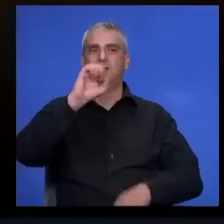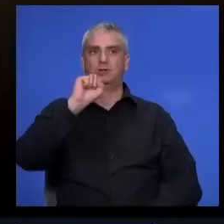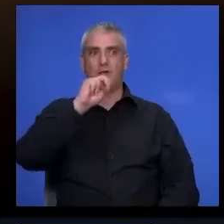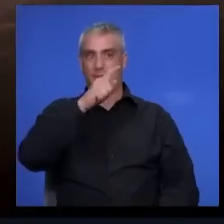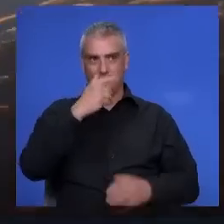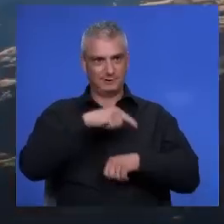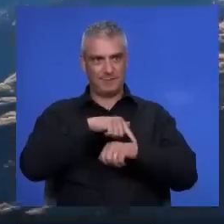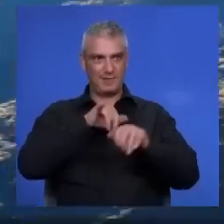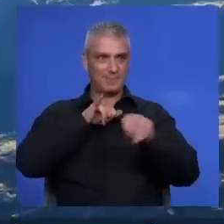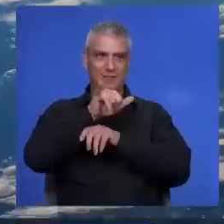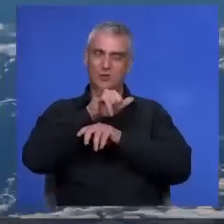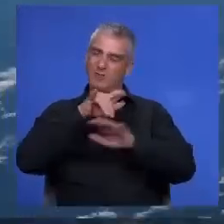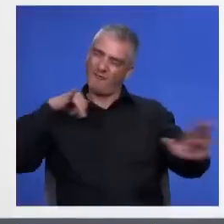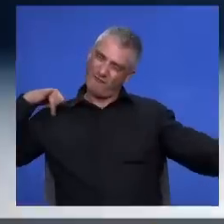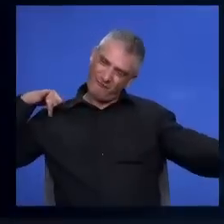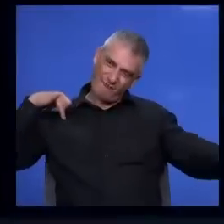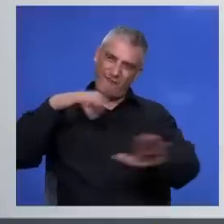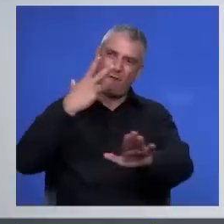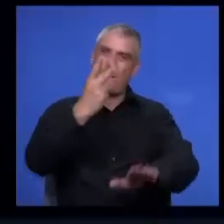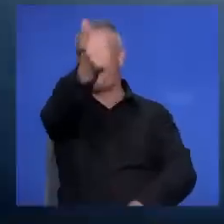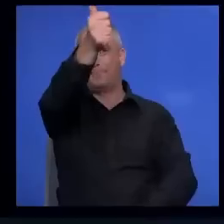to make flying, flying.